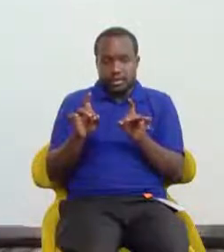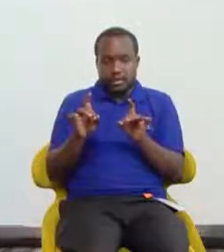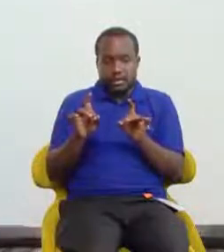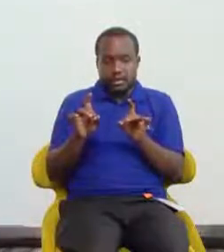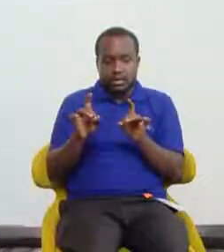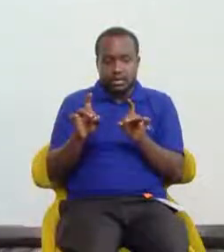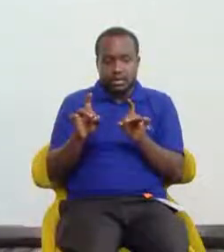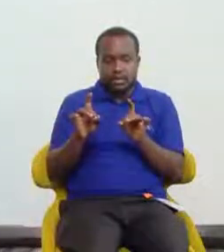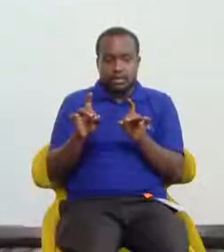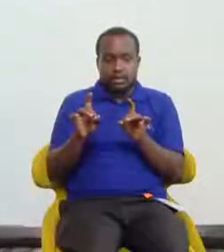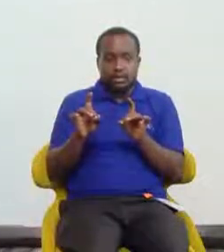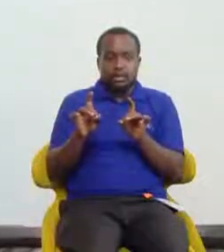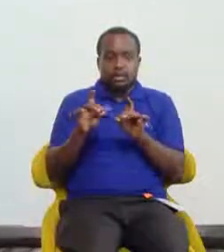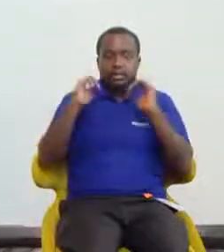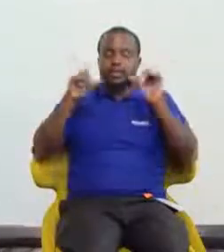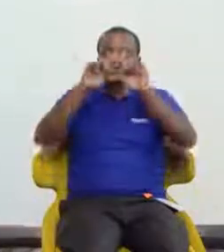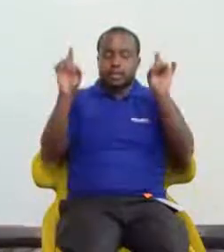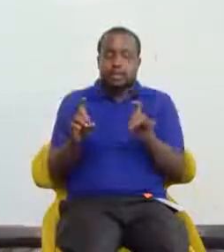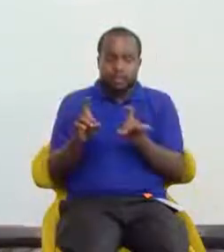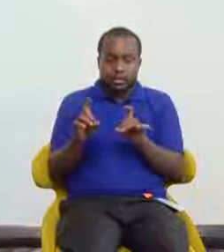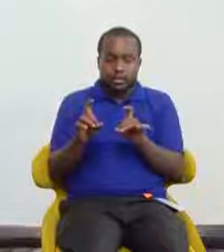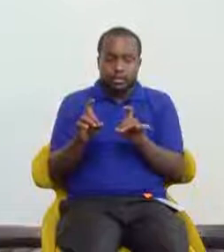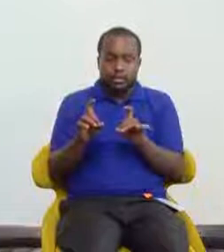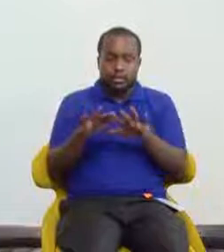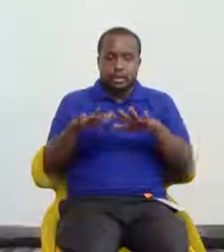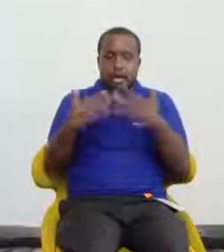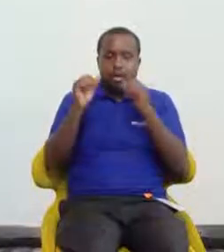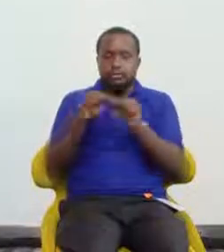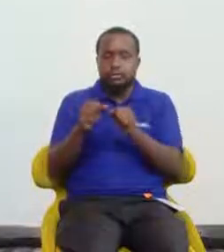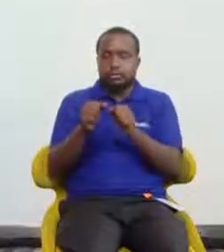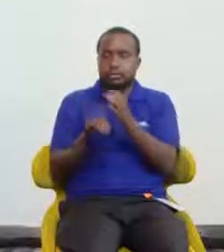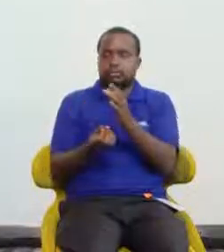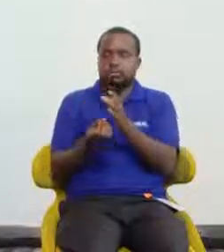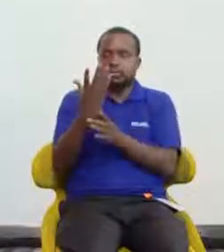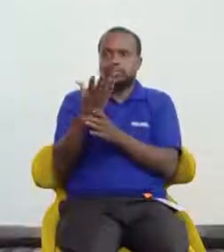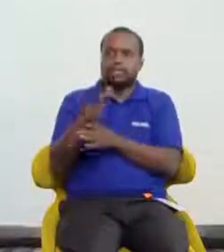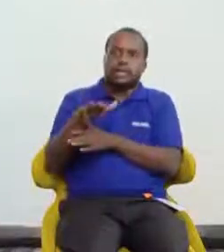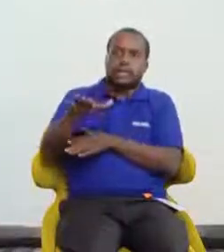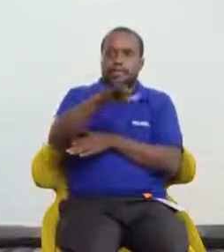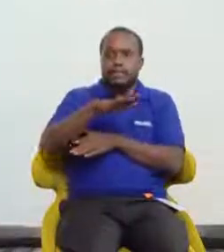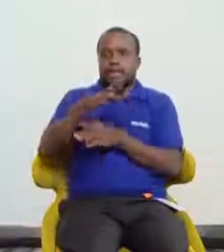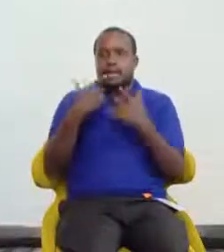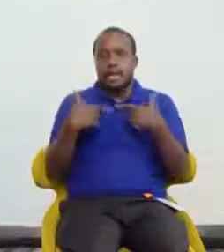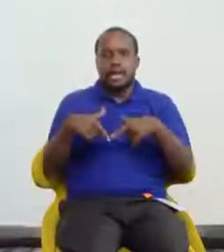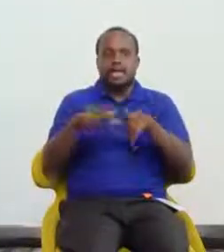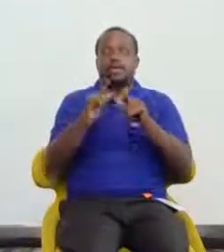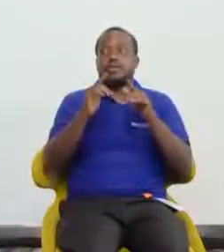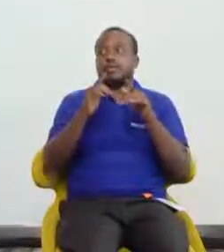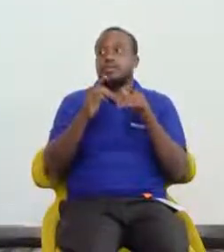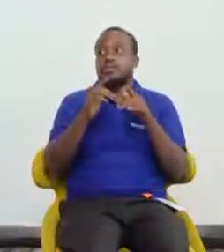the grandfather of all questions, is how do we create an environment that allows those